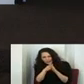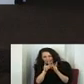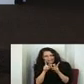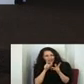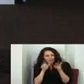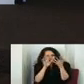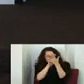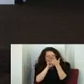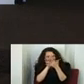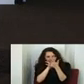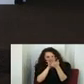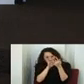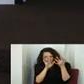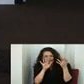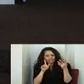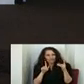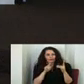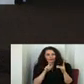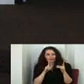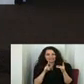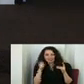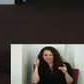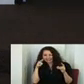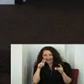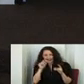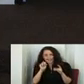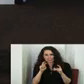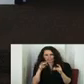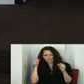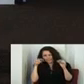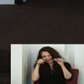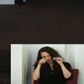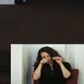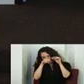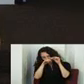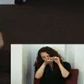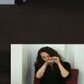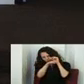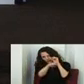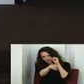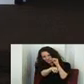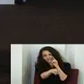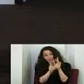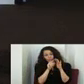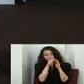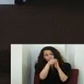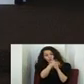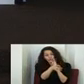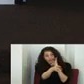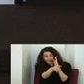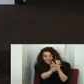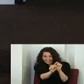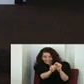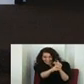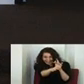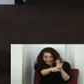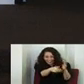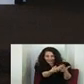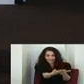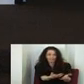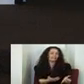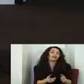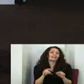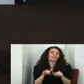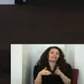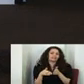fuzzy. It's like a laser beam has been shot through and we can see the way. We might not know how to get there. But it's